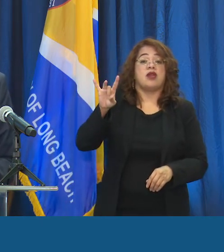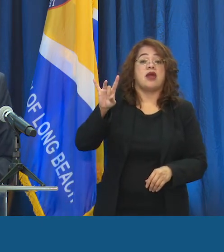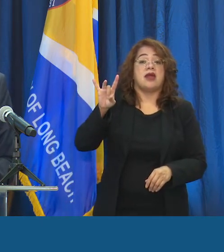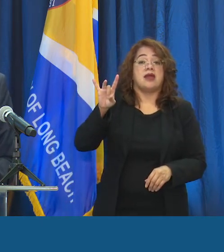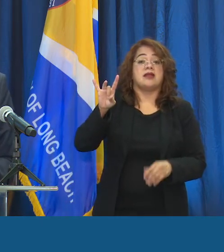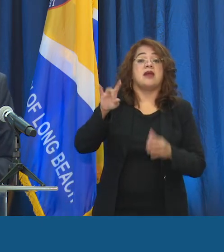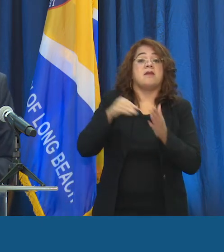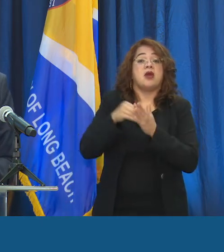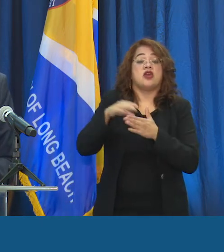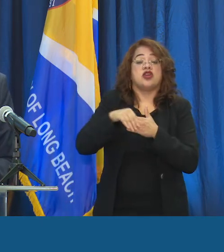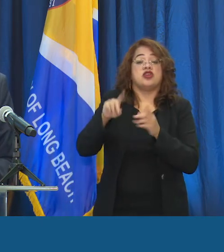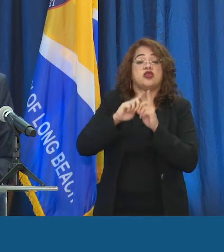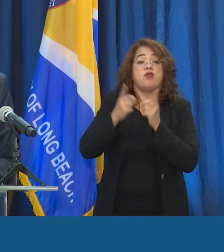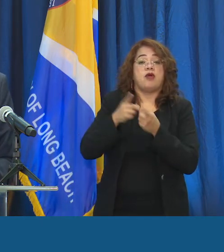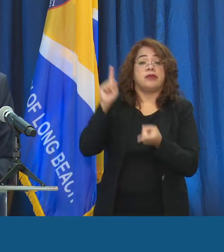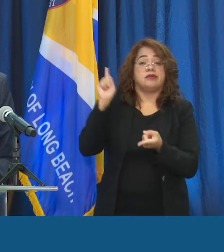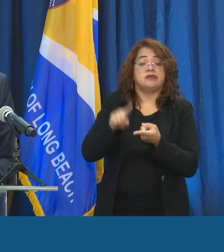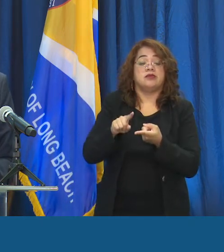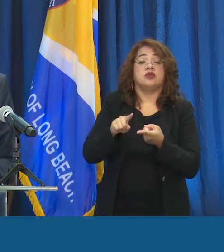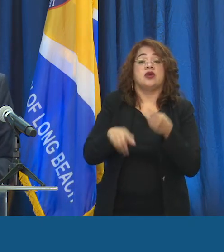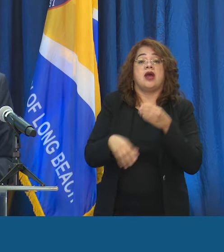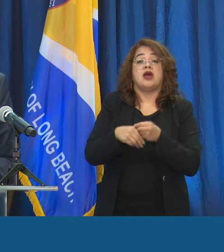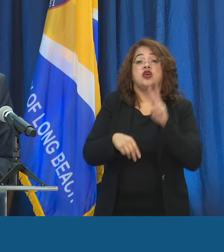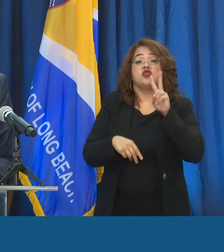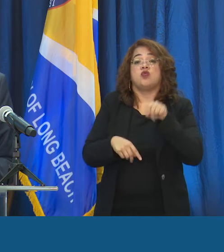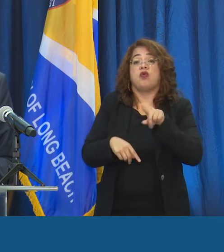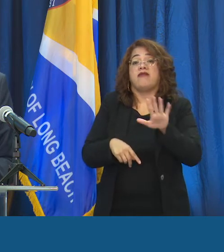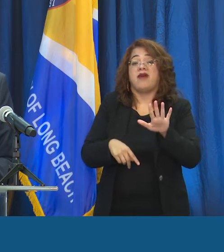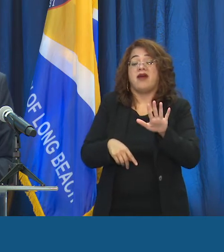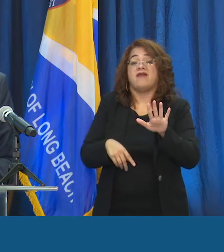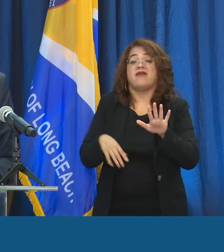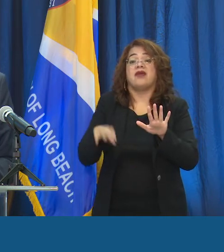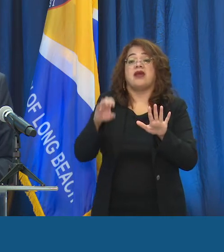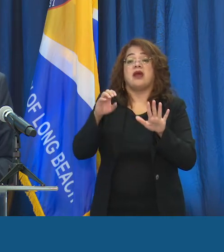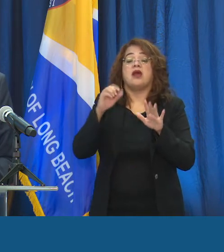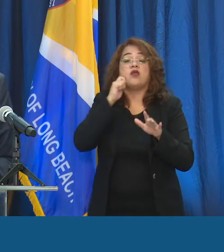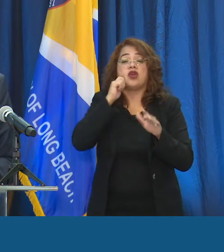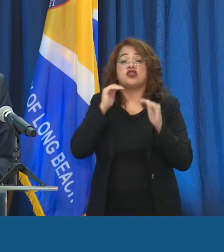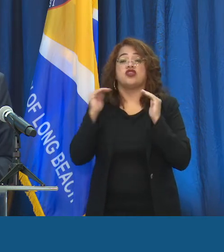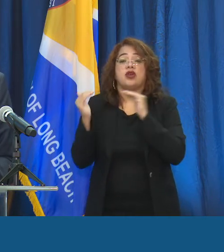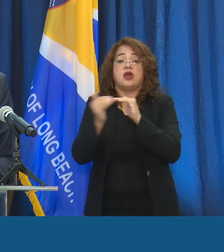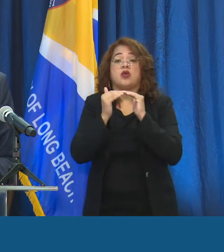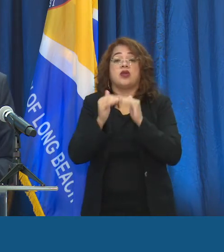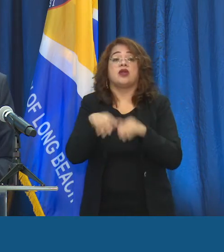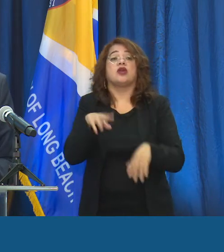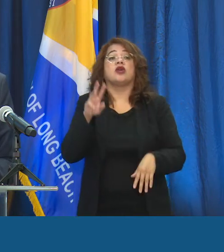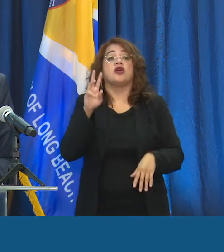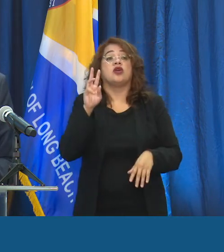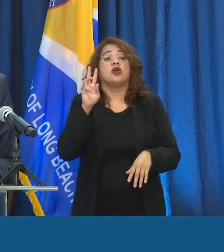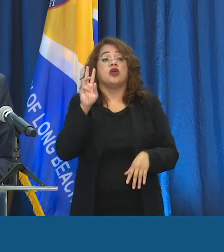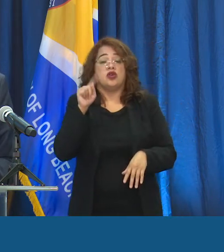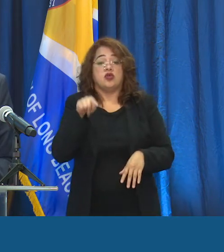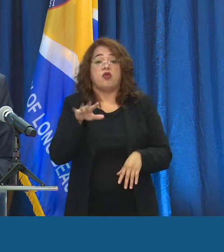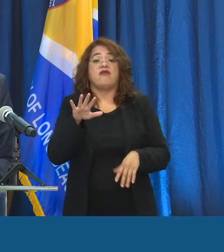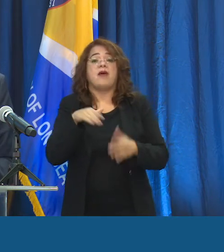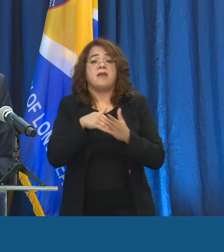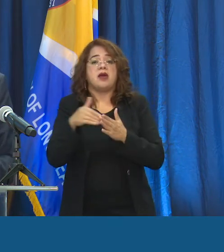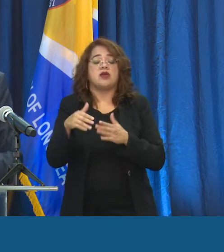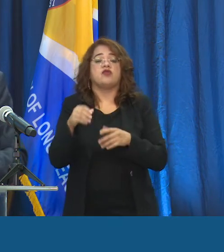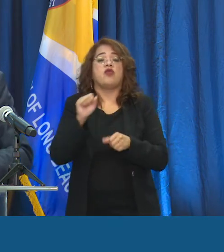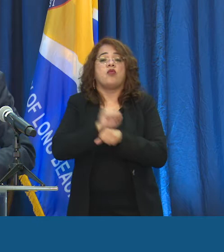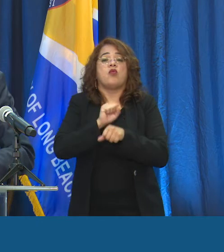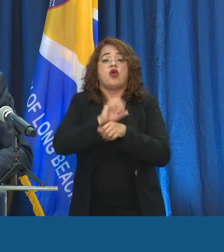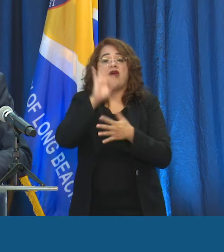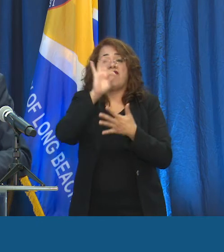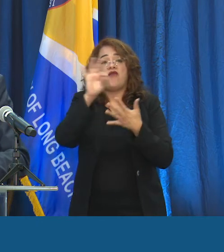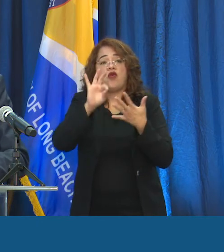department reductions, adding 2.5 for racial equity, the potential for $11 million from employee furloughs or other